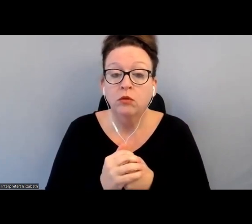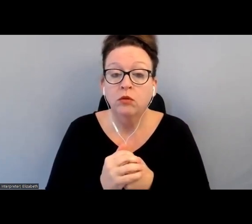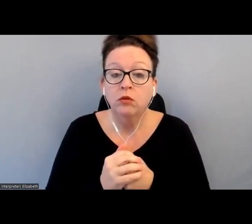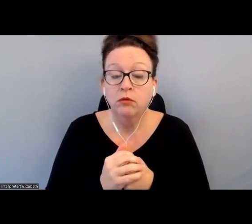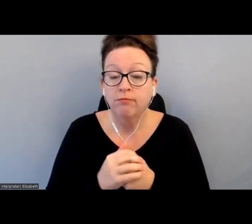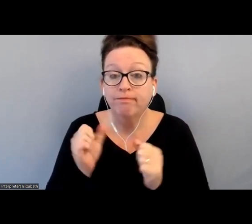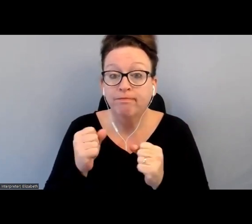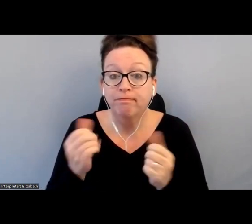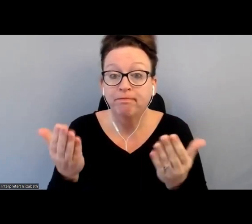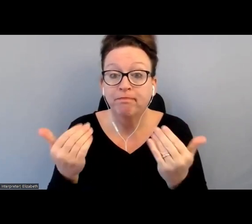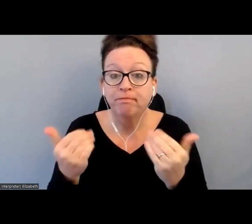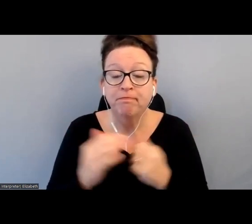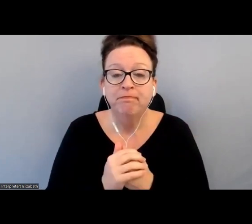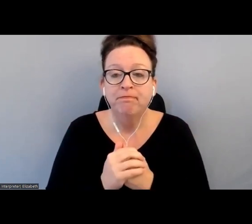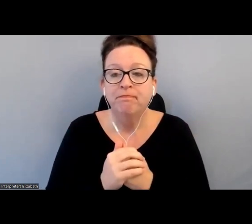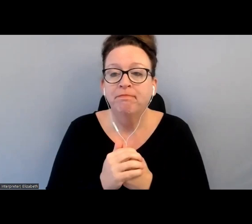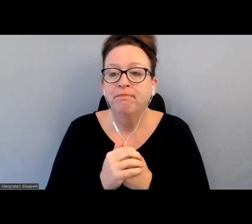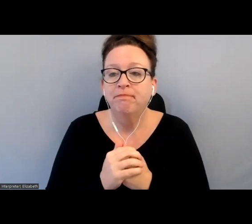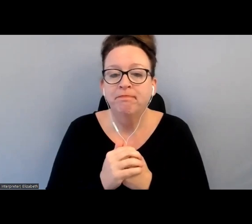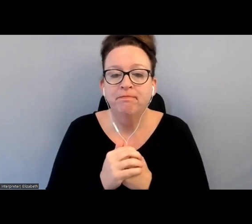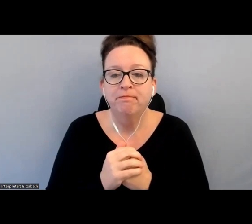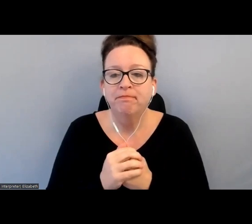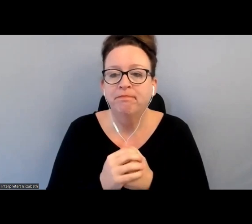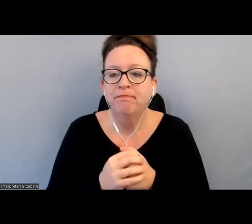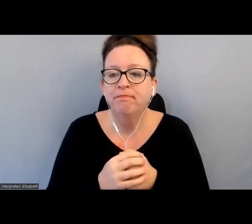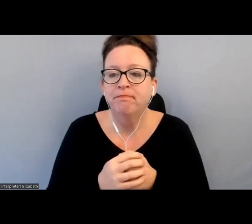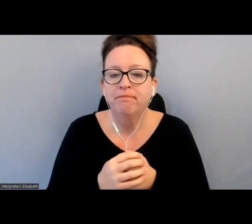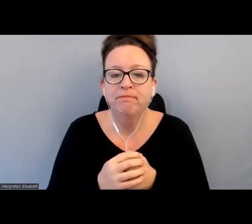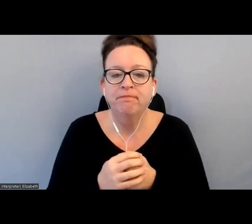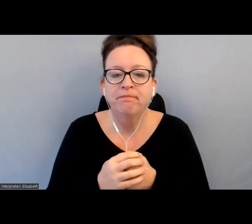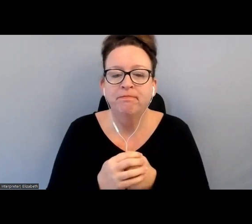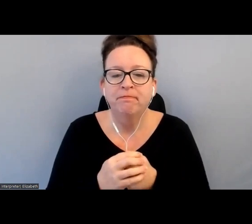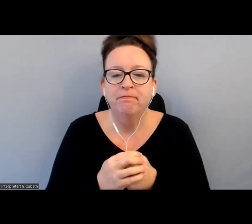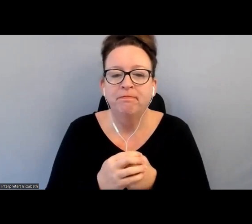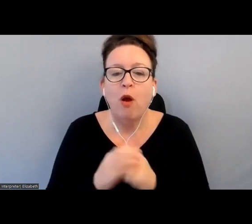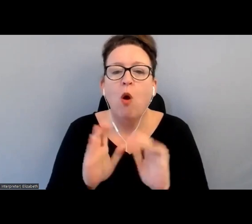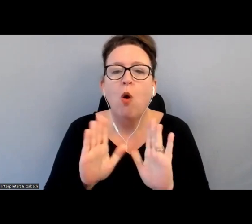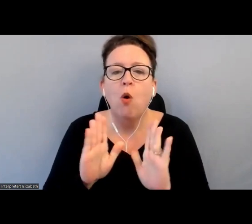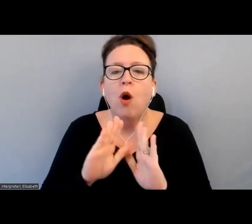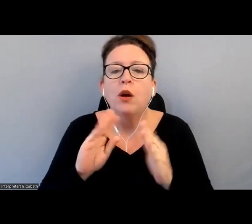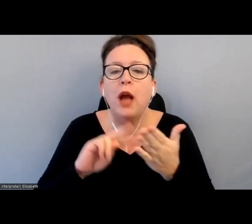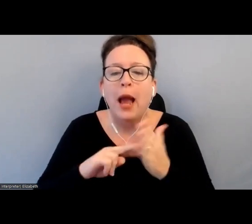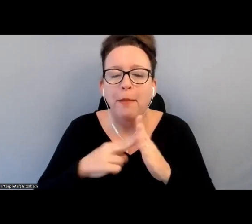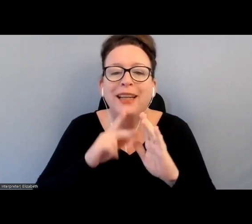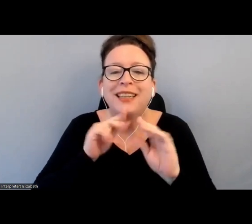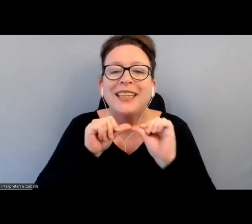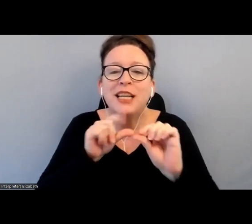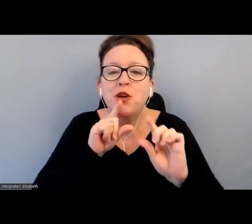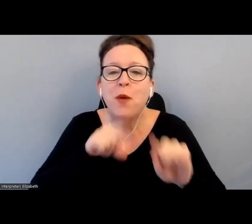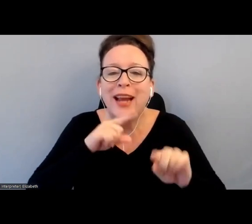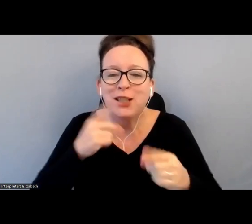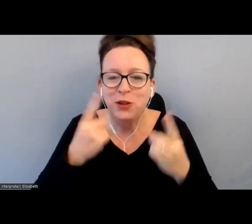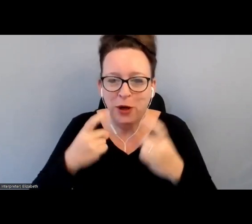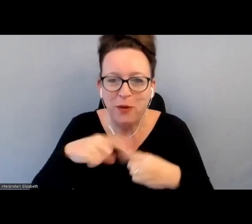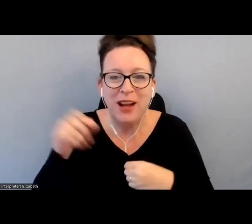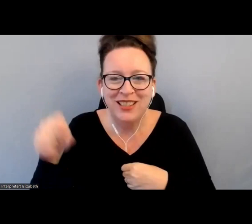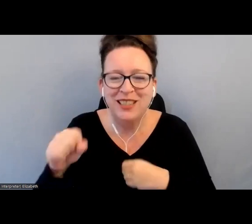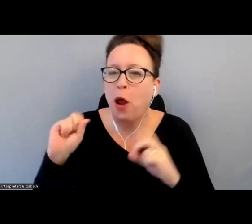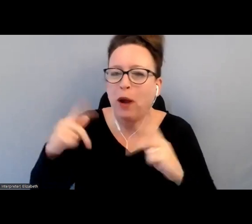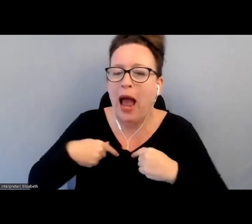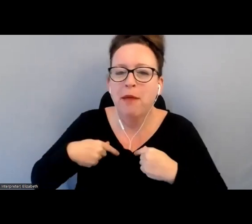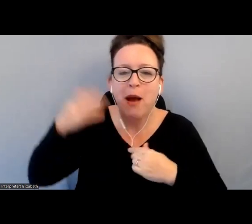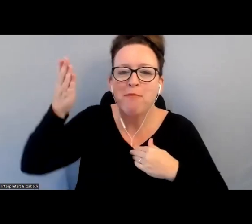I would. Continue? Yep. Okay, go ahead. Oh, continue answering. Got you. I'm